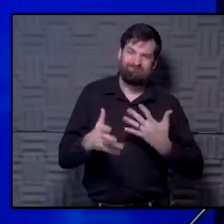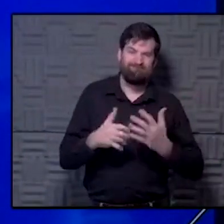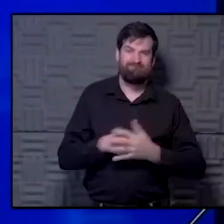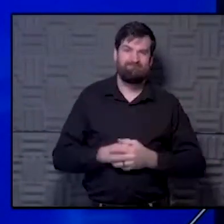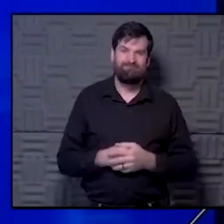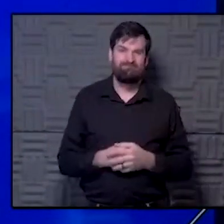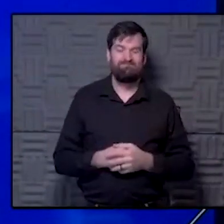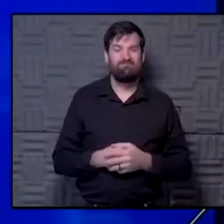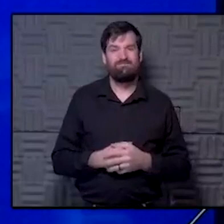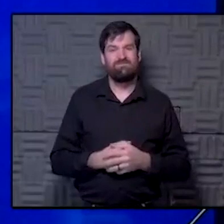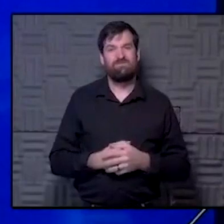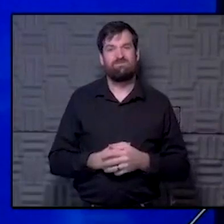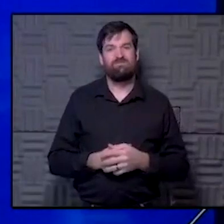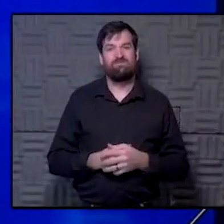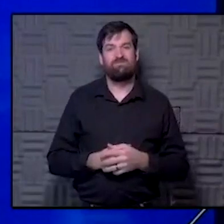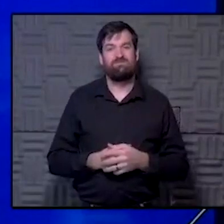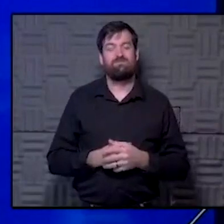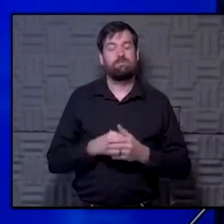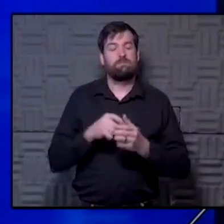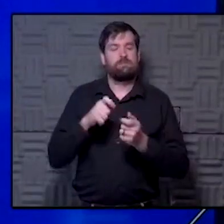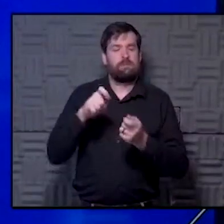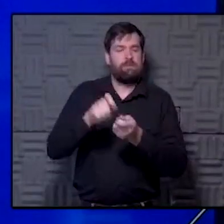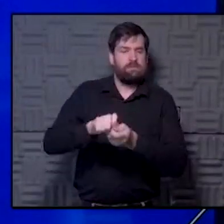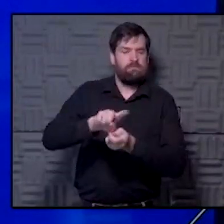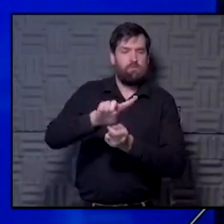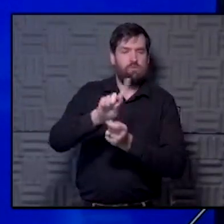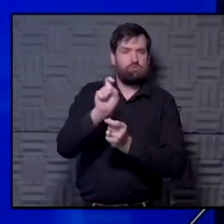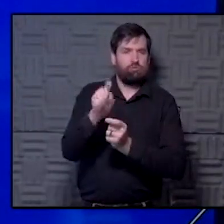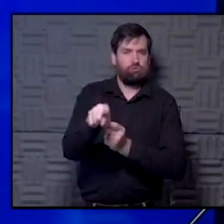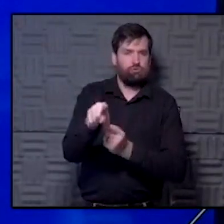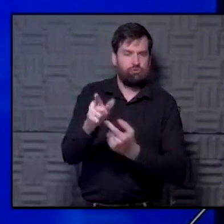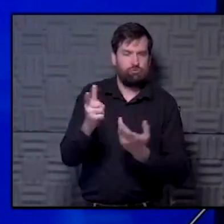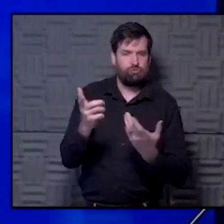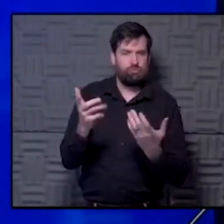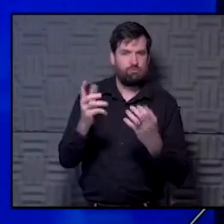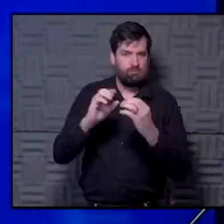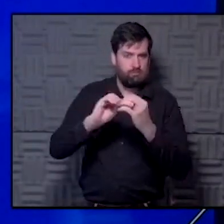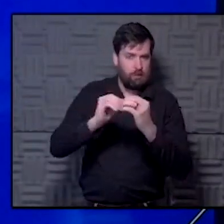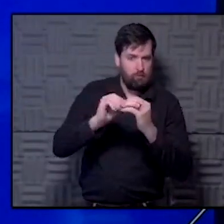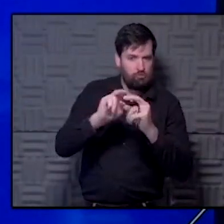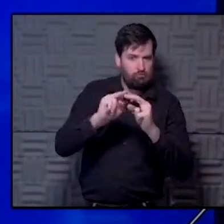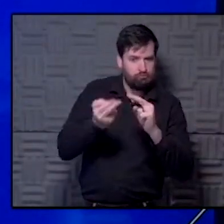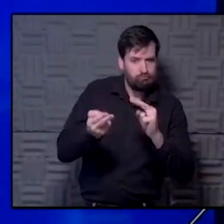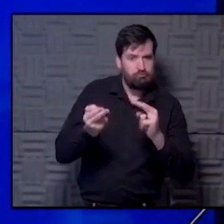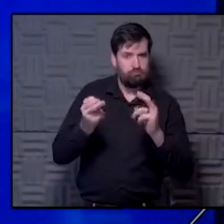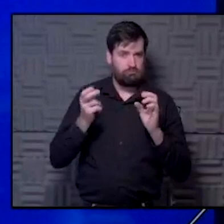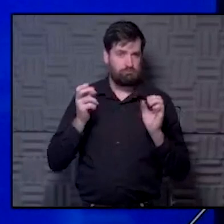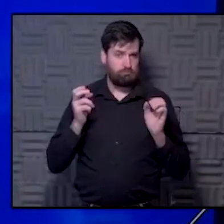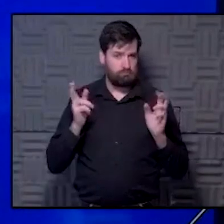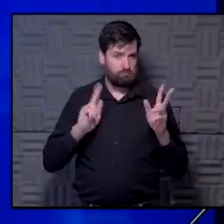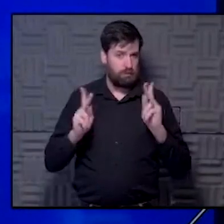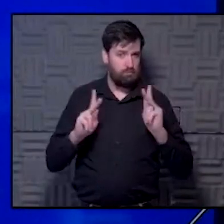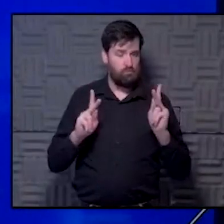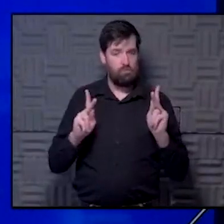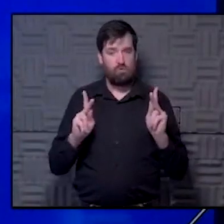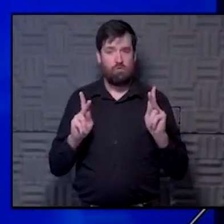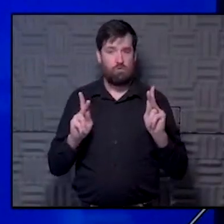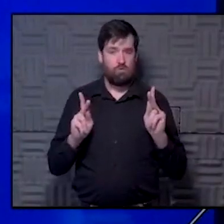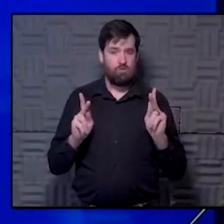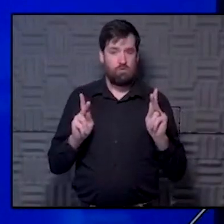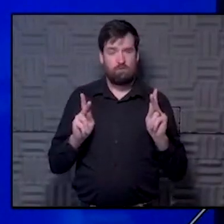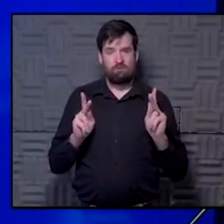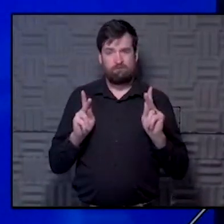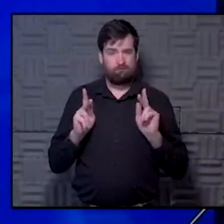movement. I think the specific question, though, of, as numbers are down, can people feel